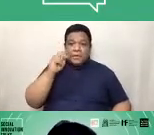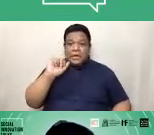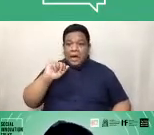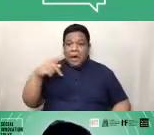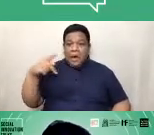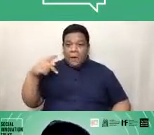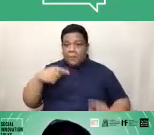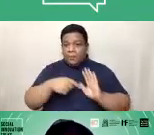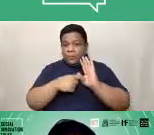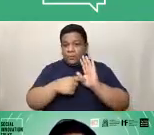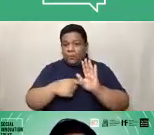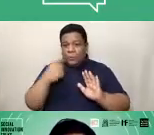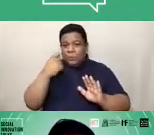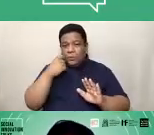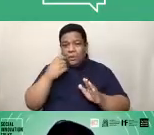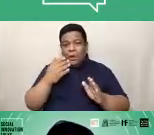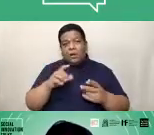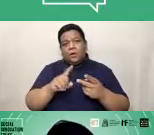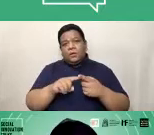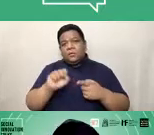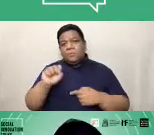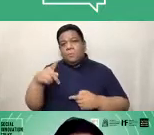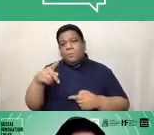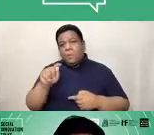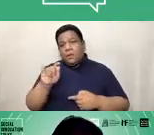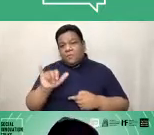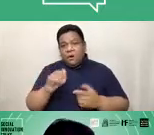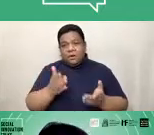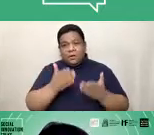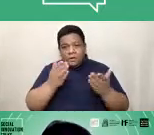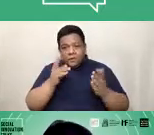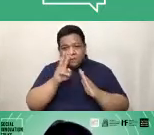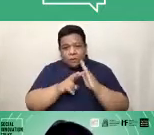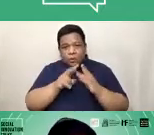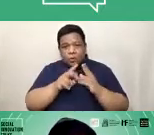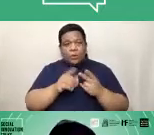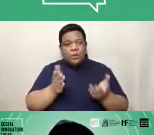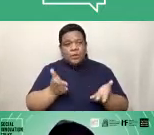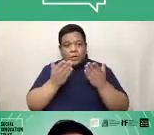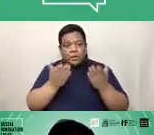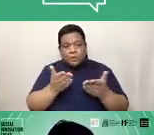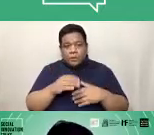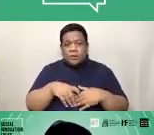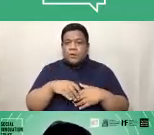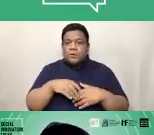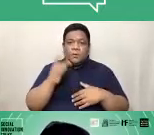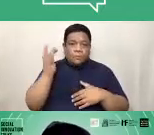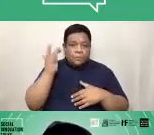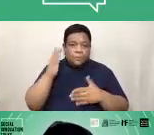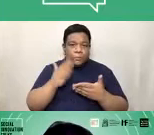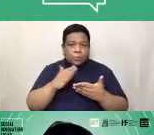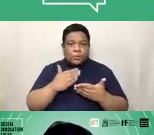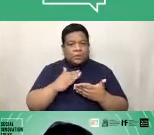There's simple apps that will recommend what music you want, what your next suggested video on your playlist is. They use similar